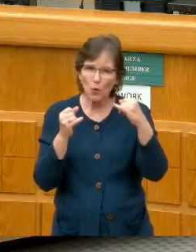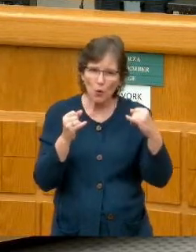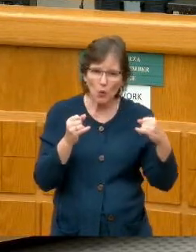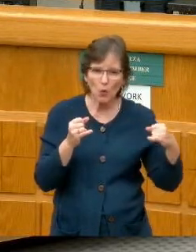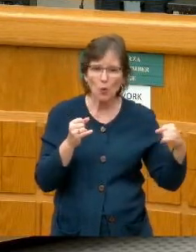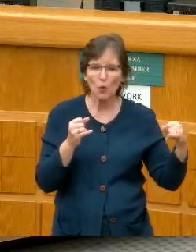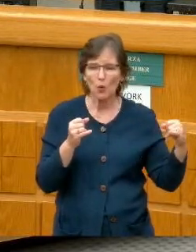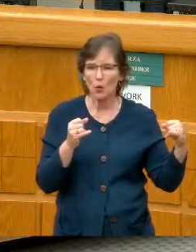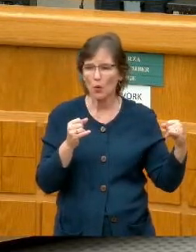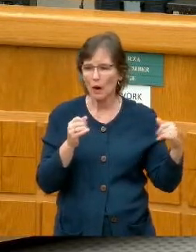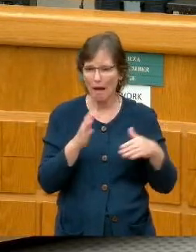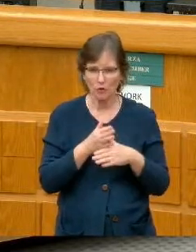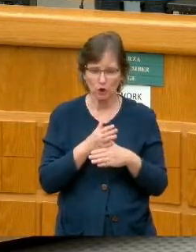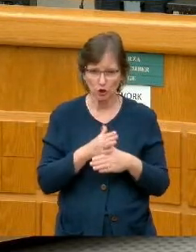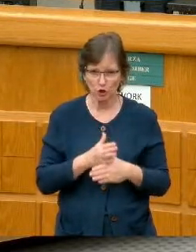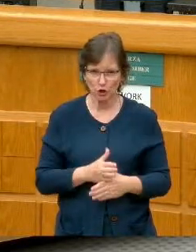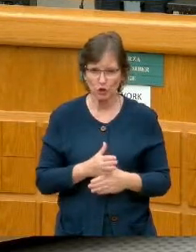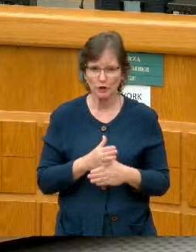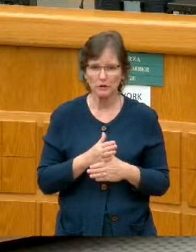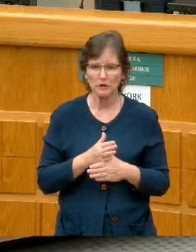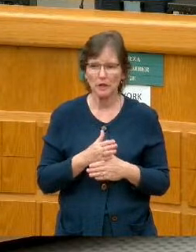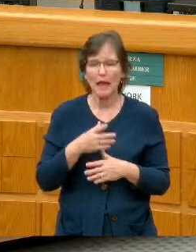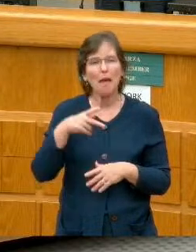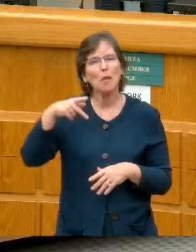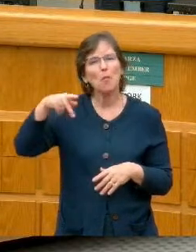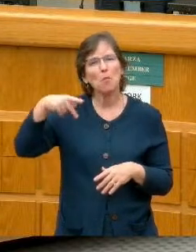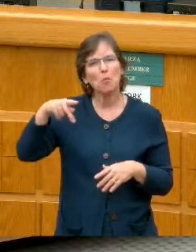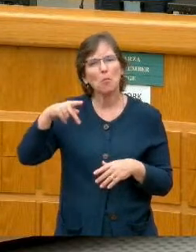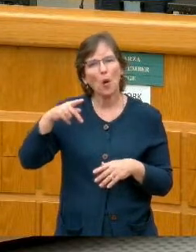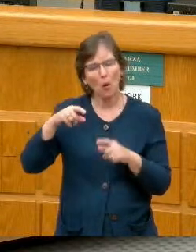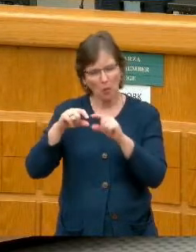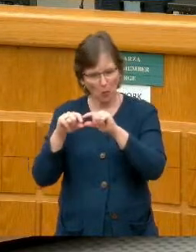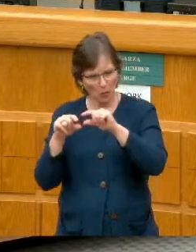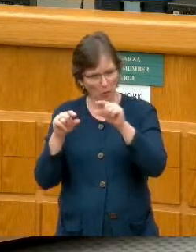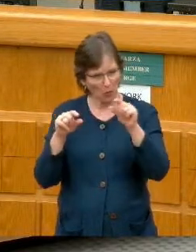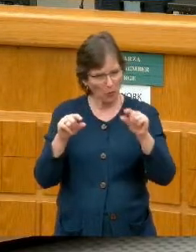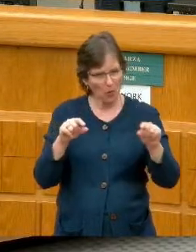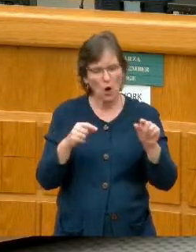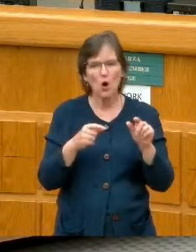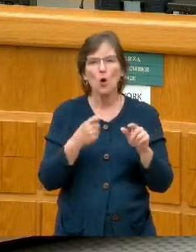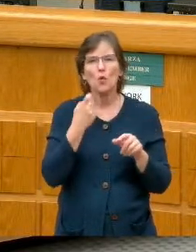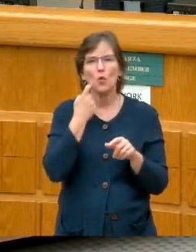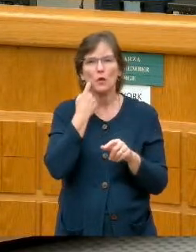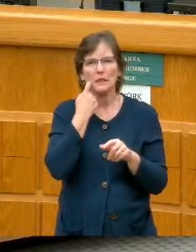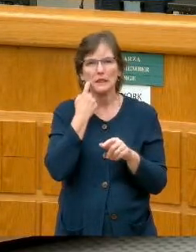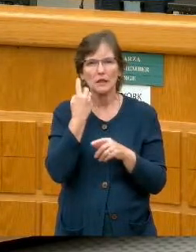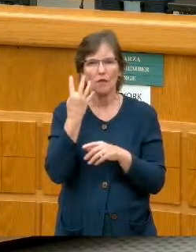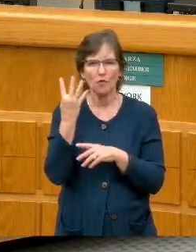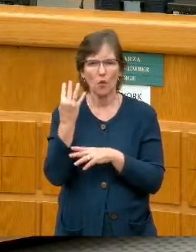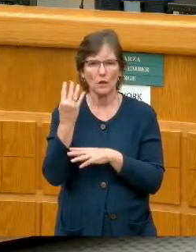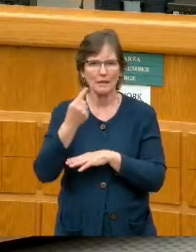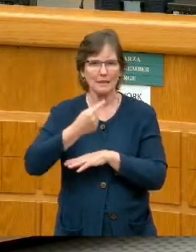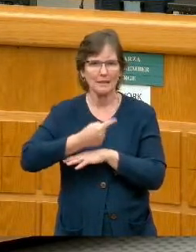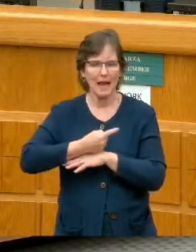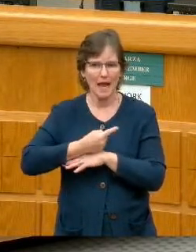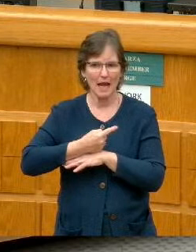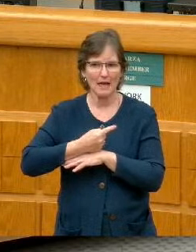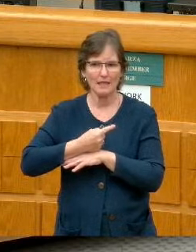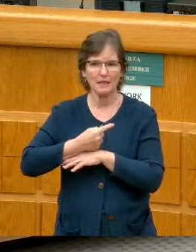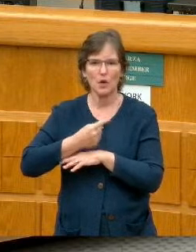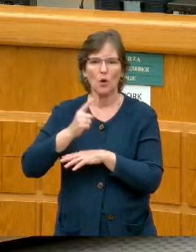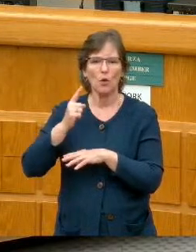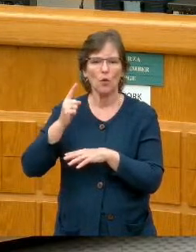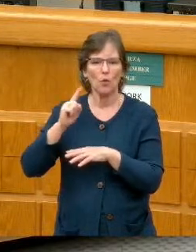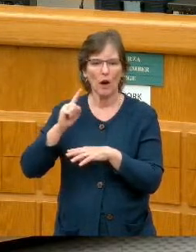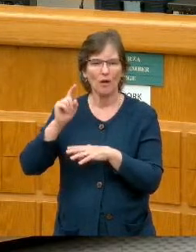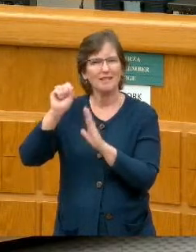the way to the right represents the last 14 days where the death certificates are still being counted and where the